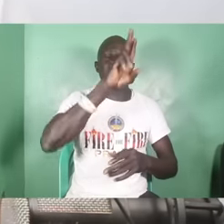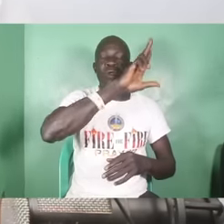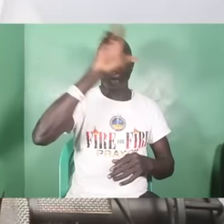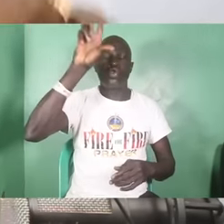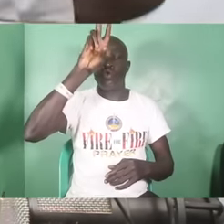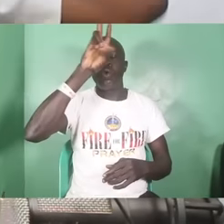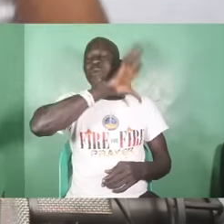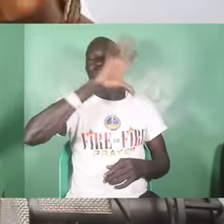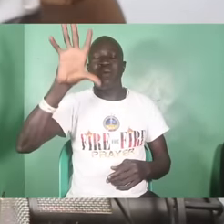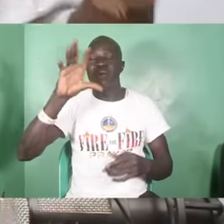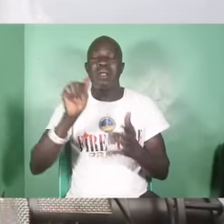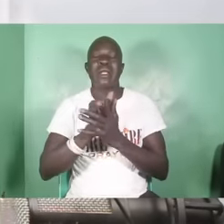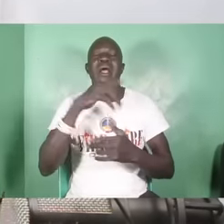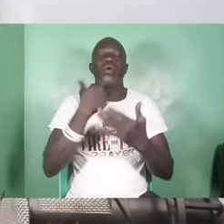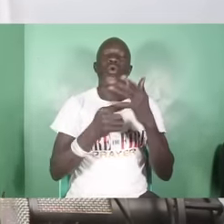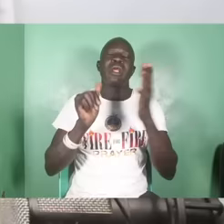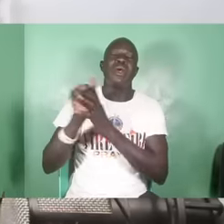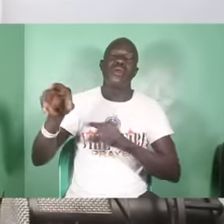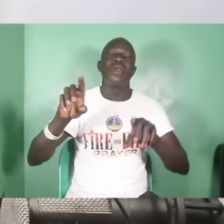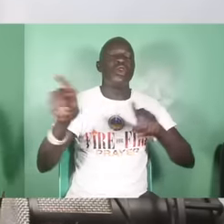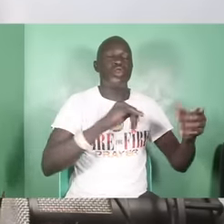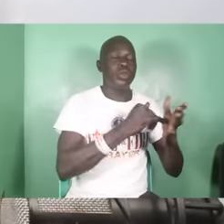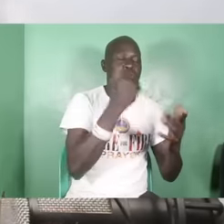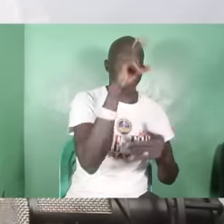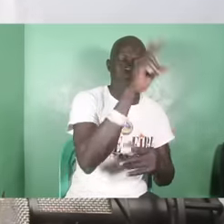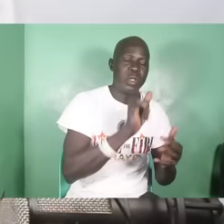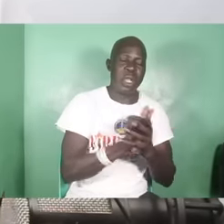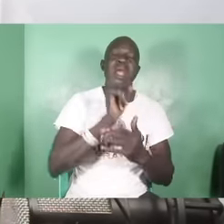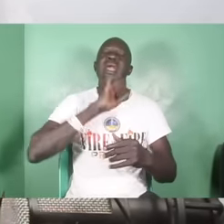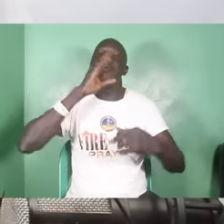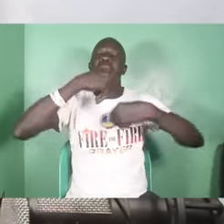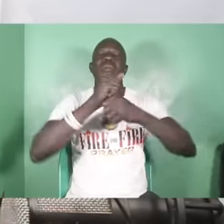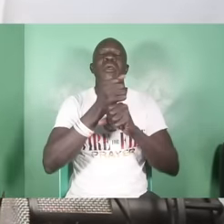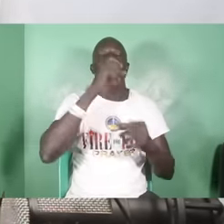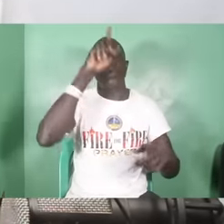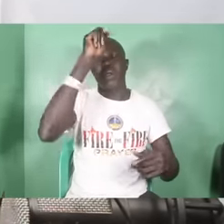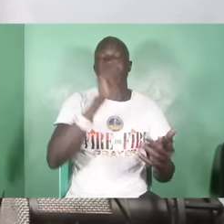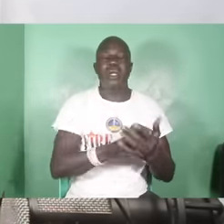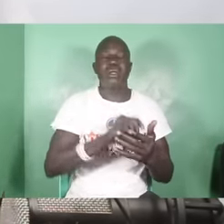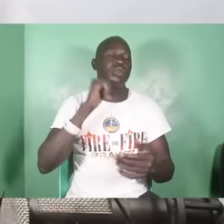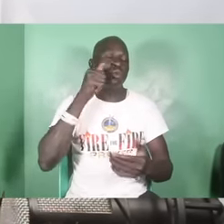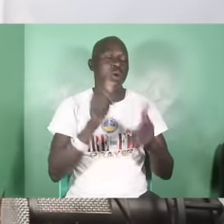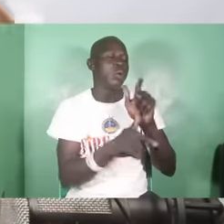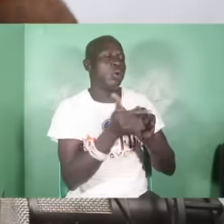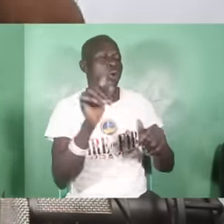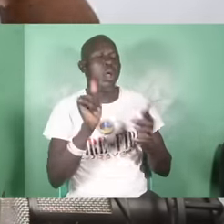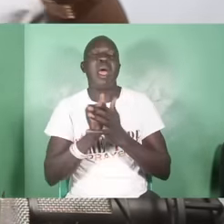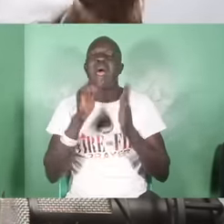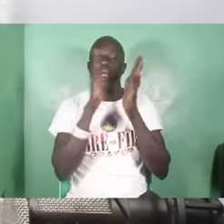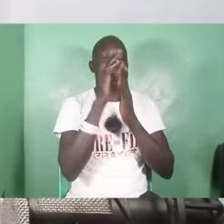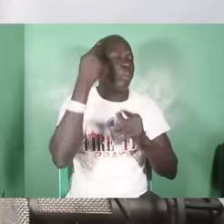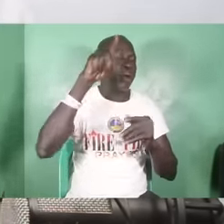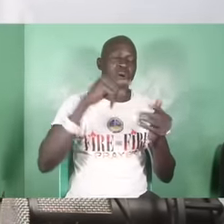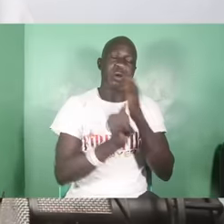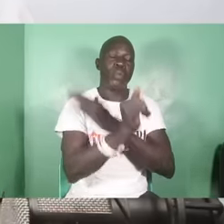make it 2 500 naira? That's what you gonna do. She mejeji. Do the 2. I get 1000. It will become 800. Sorry, Olaya. You see that tomorrow. But do Allah re